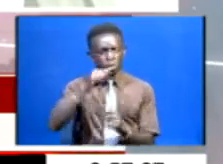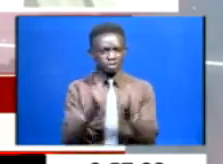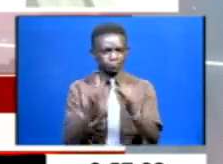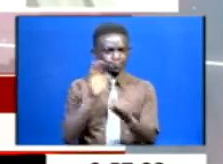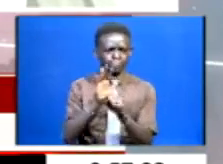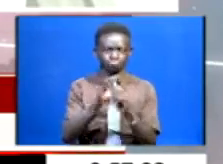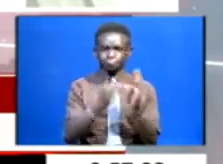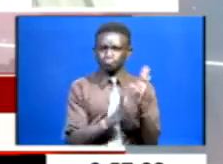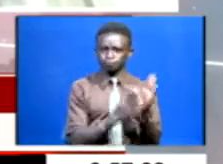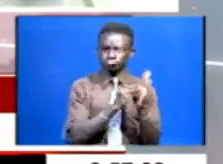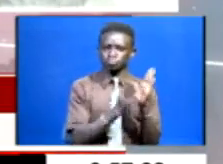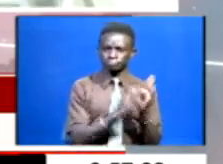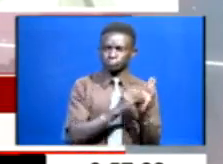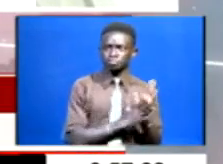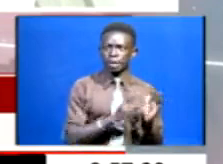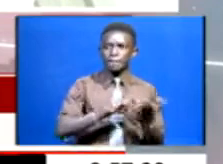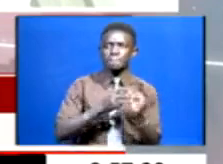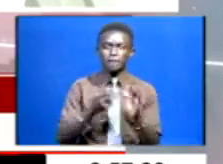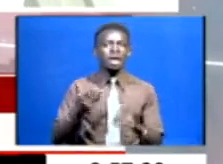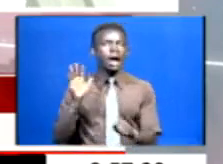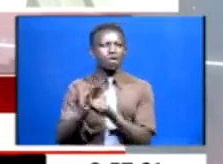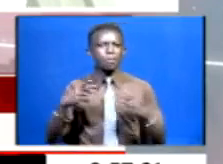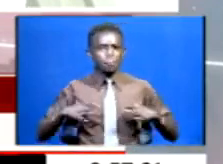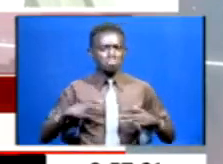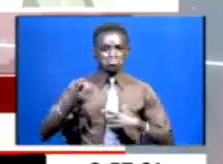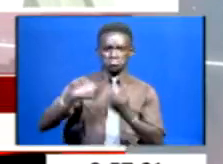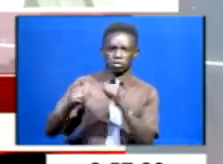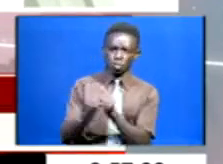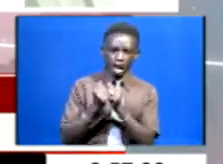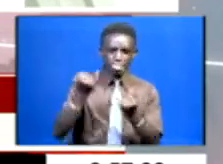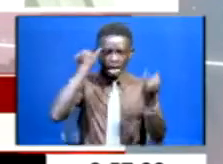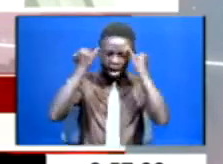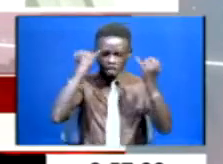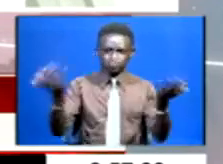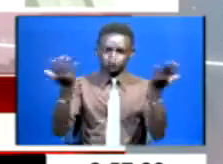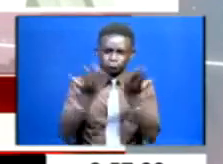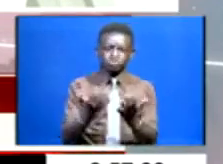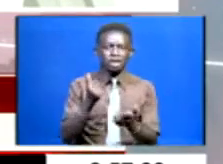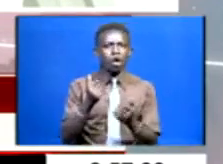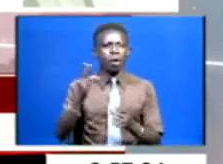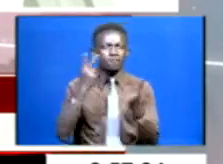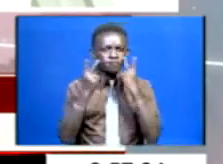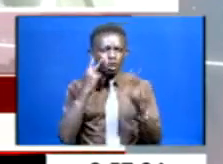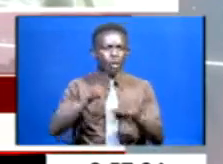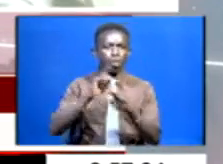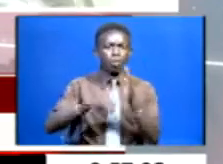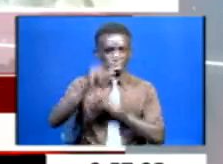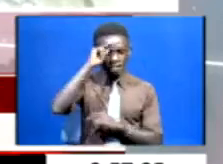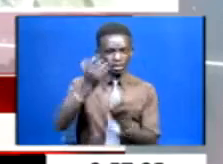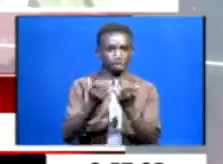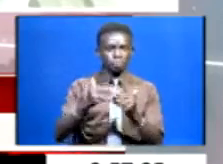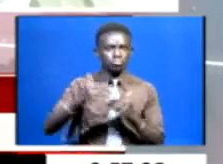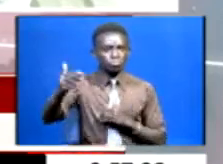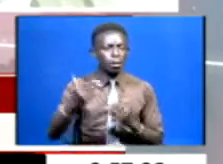people who came together, people who are in this industry, and they gave their views on what they will want government to improve going forward, mm-hmm. and how they